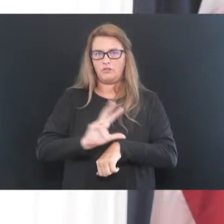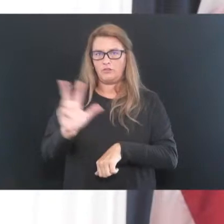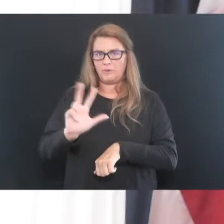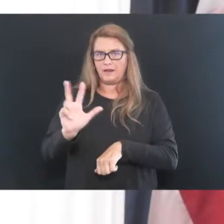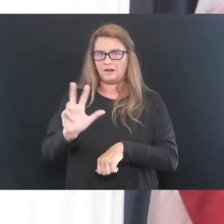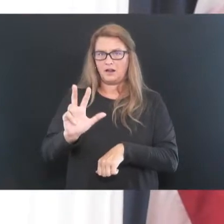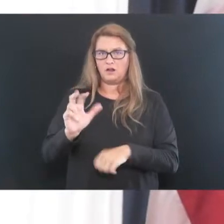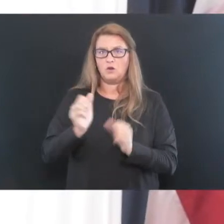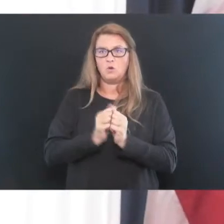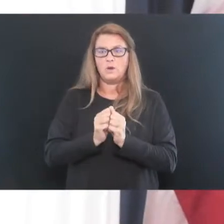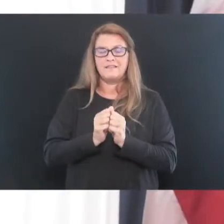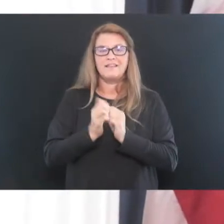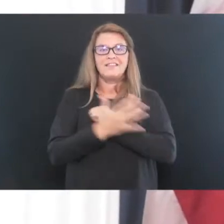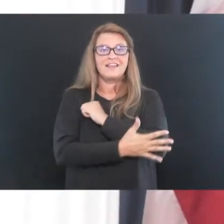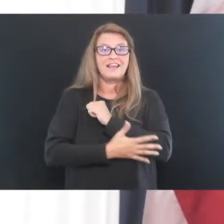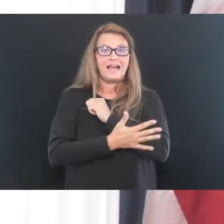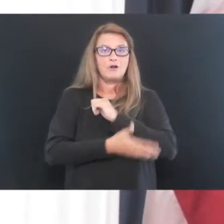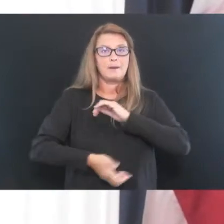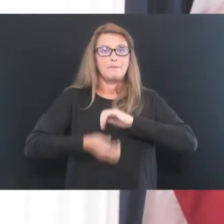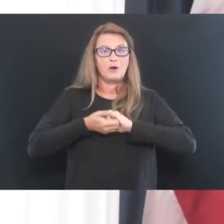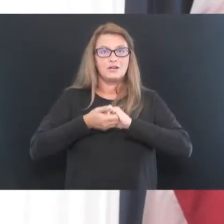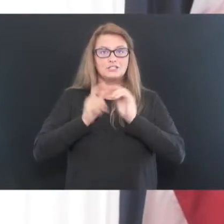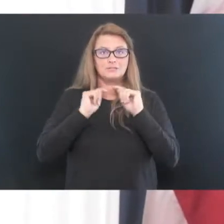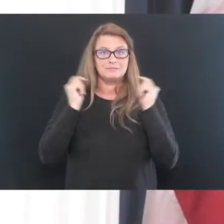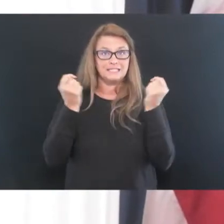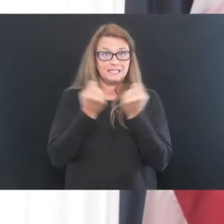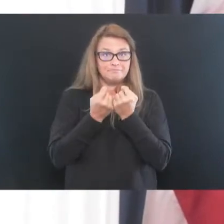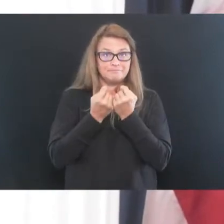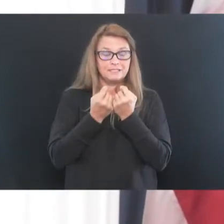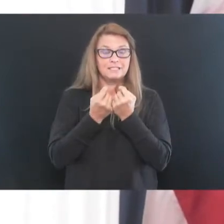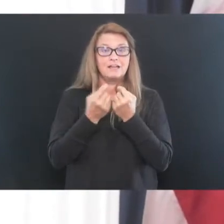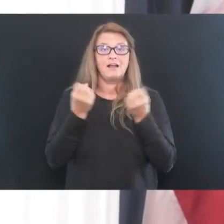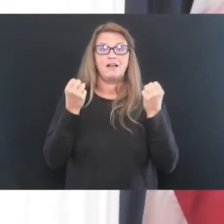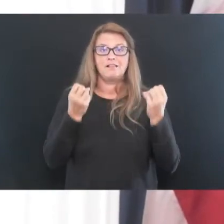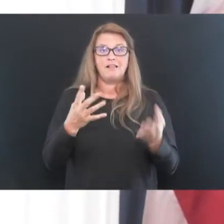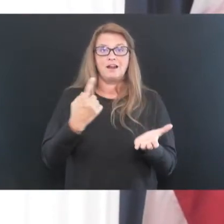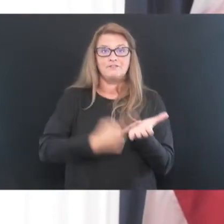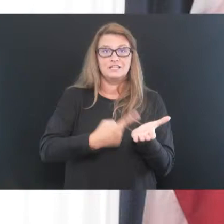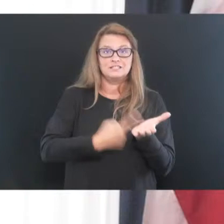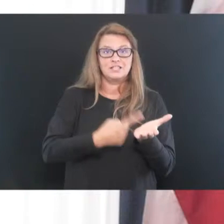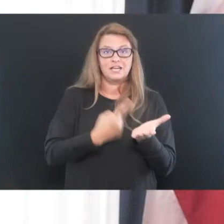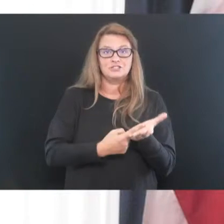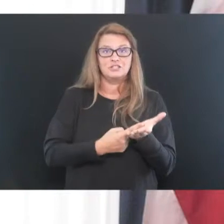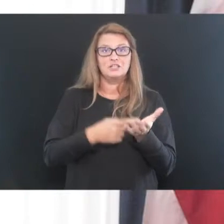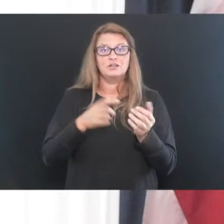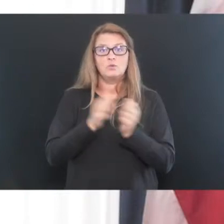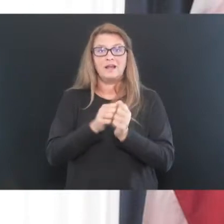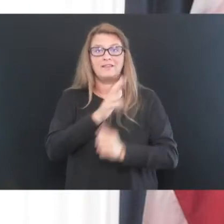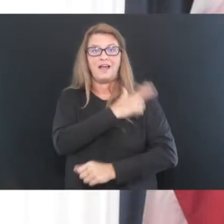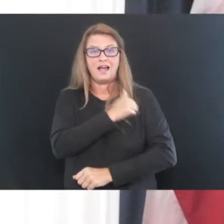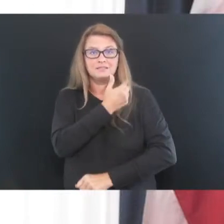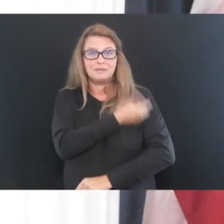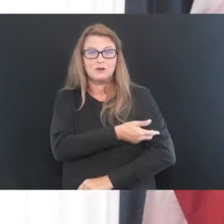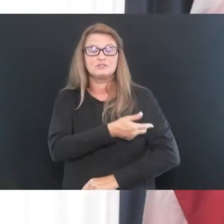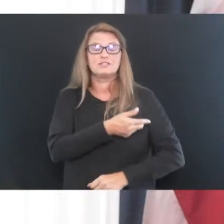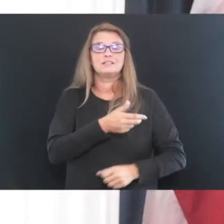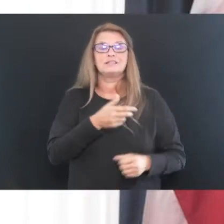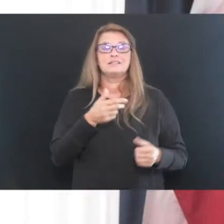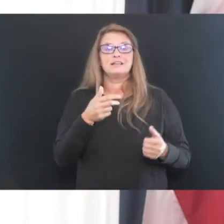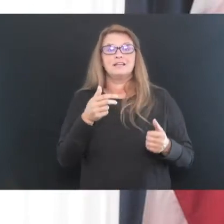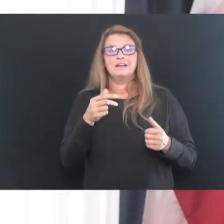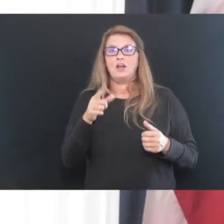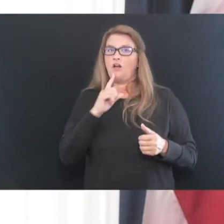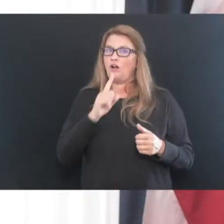county partnership teams to go through that. A lot of discussion over the weekend with hospitals. Hospitals are